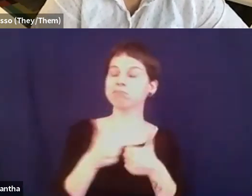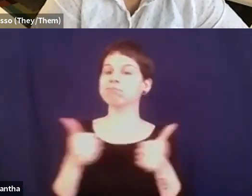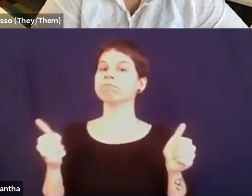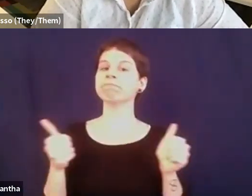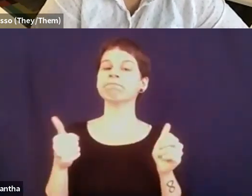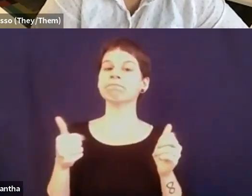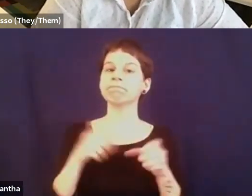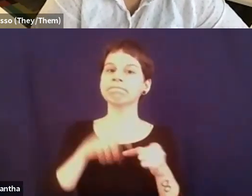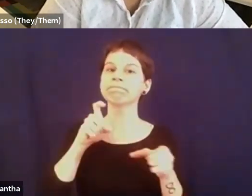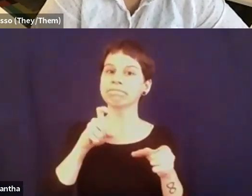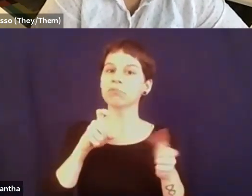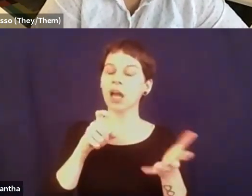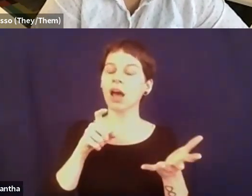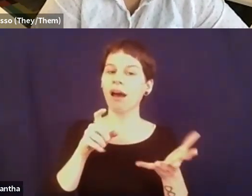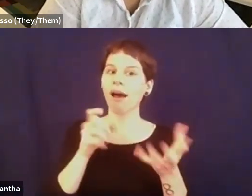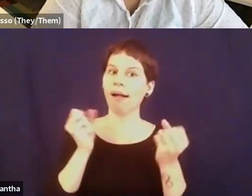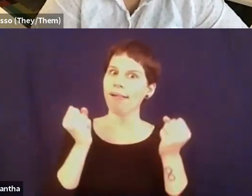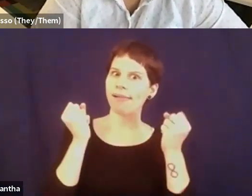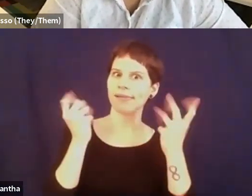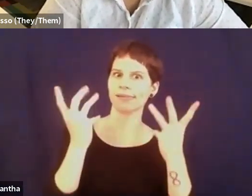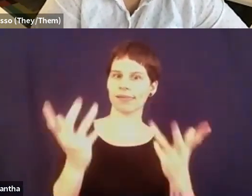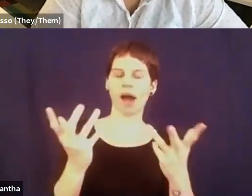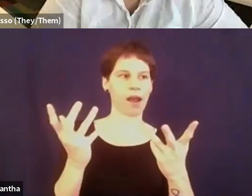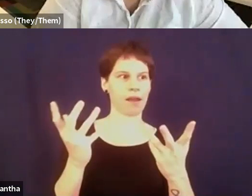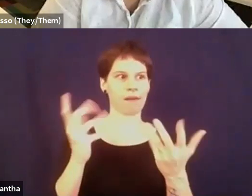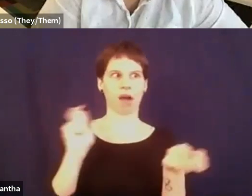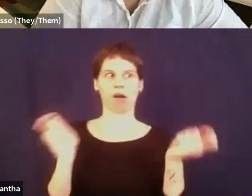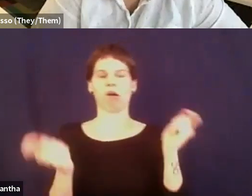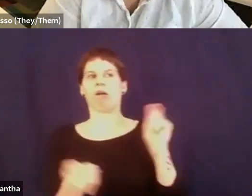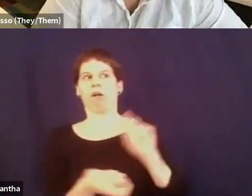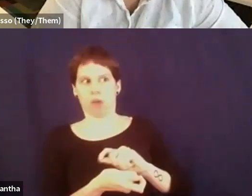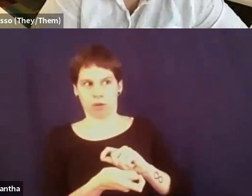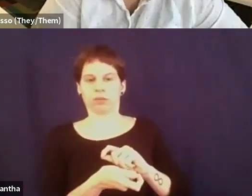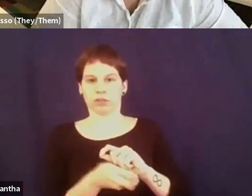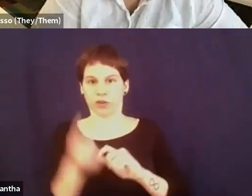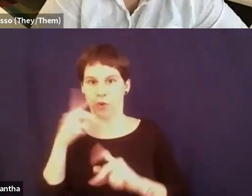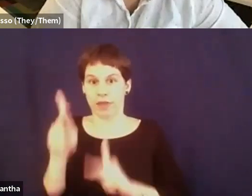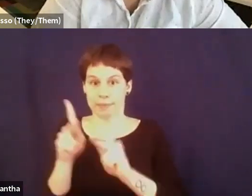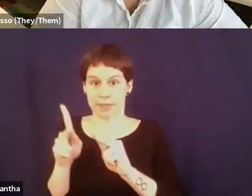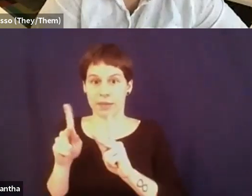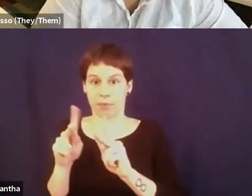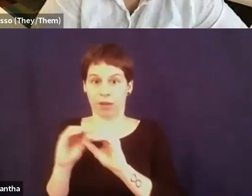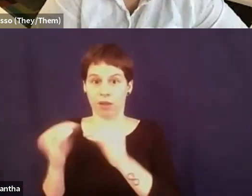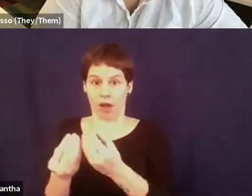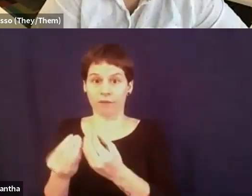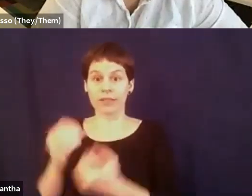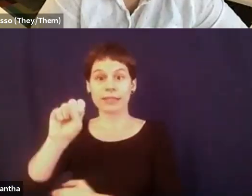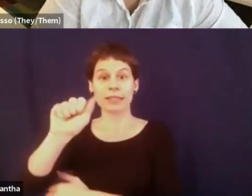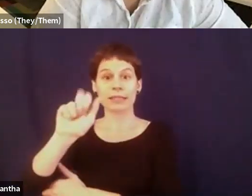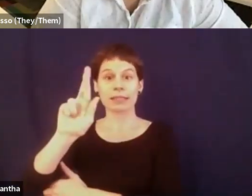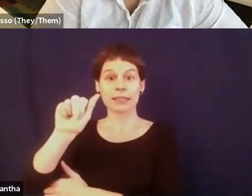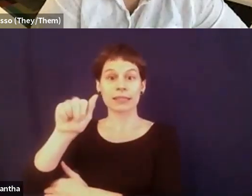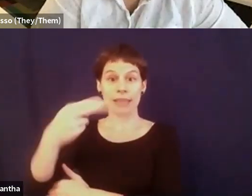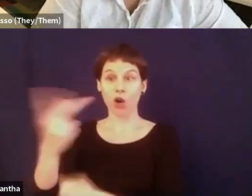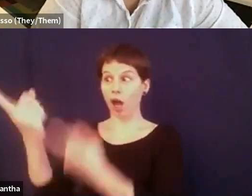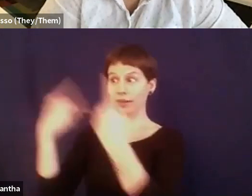it took a lot of adjustment on everyone in the office. I know Sarah Rosso actually came into our office